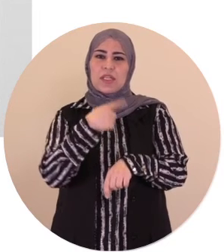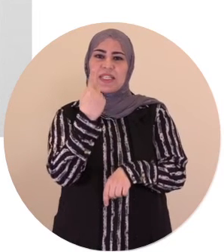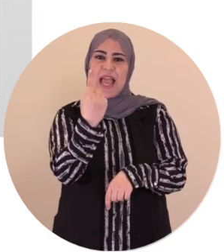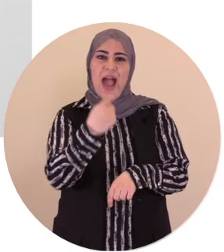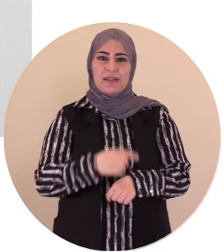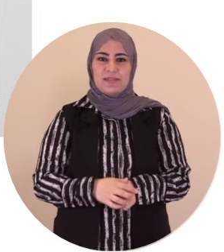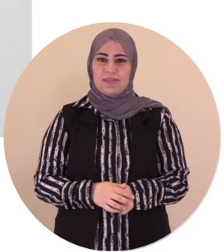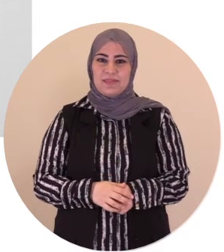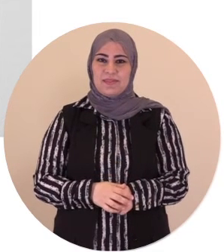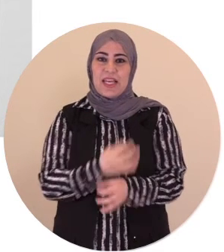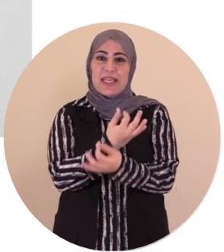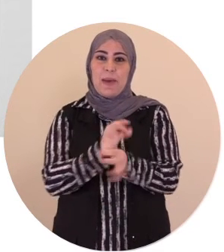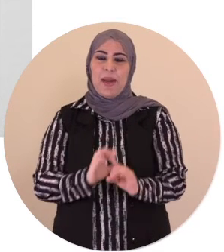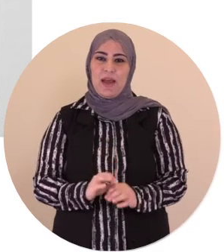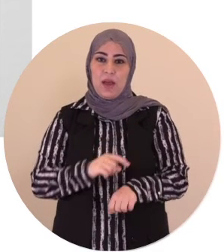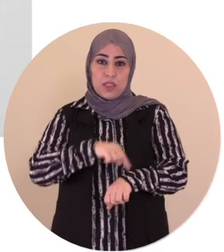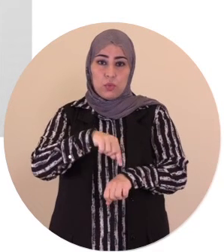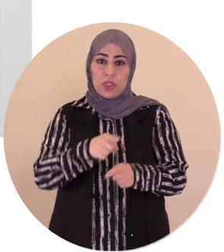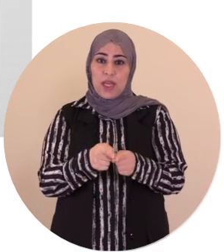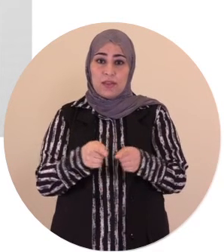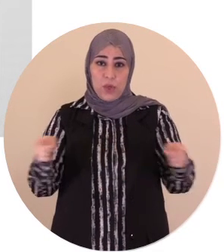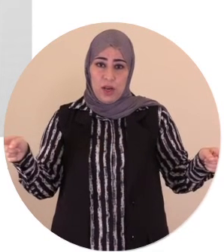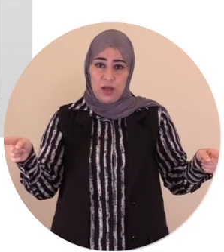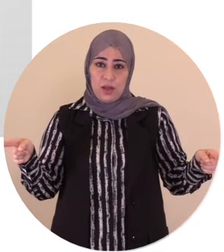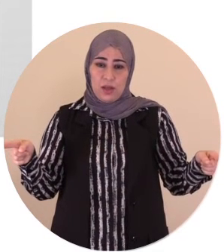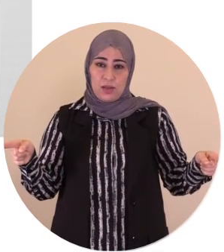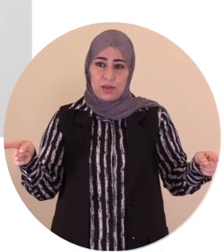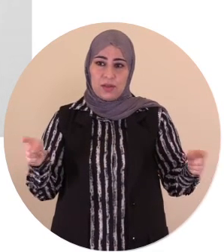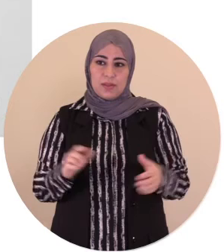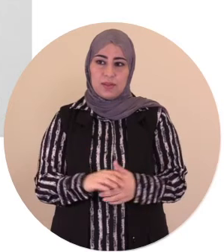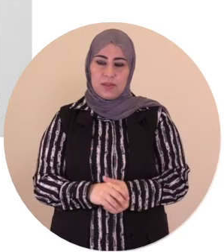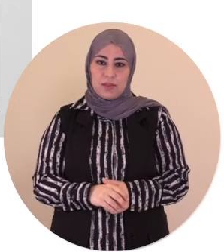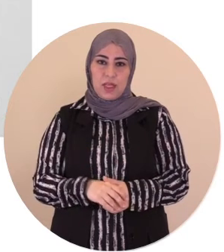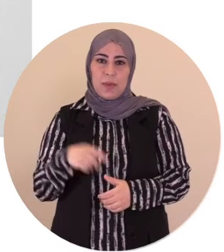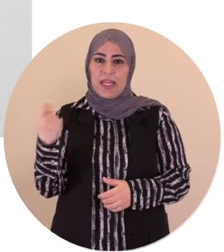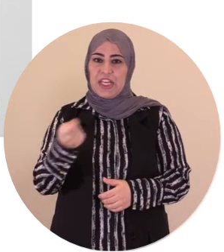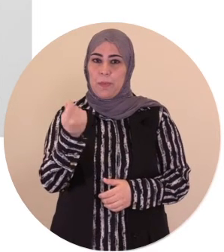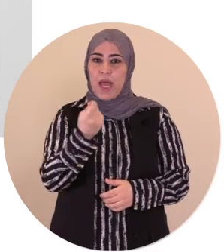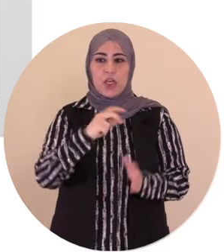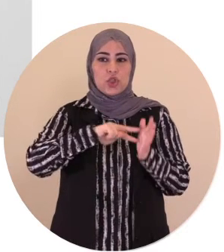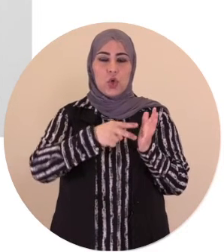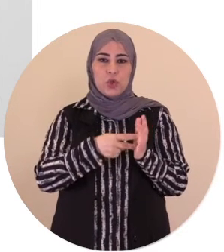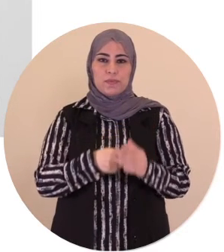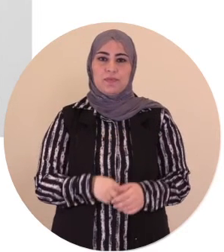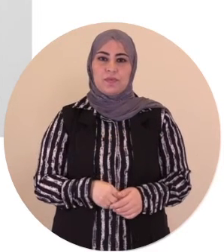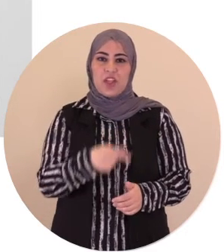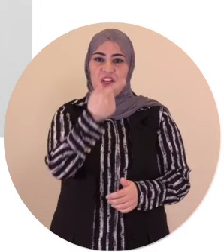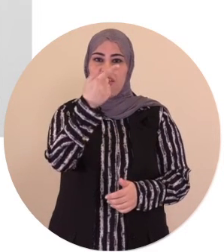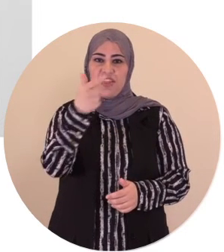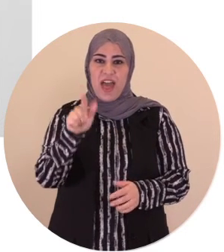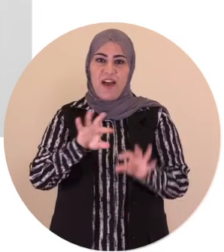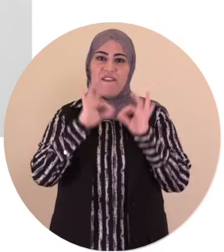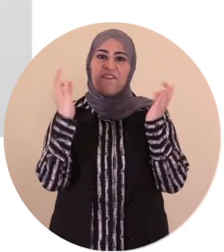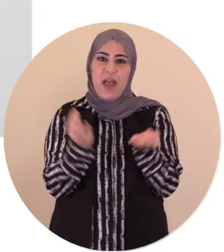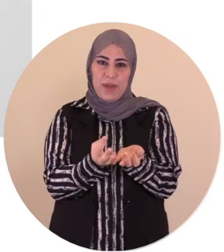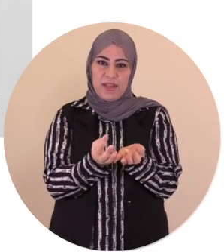the talking part took place for an hour. The family had been talking for an hour before